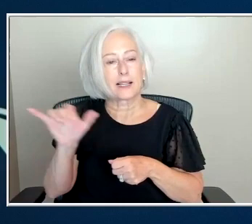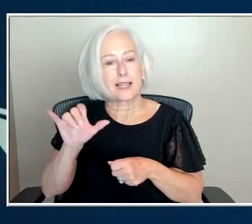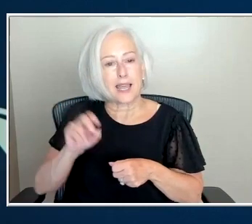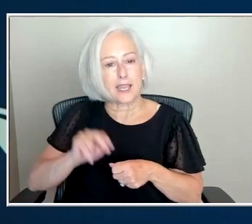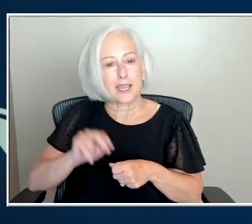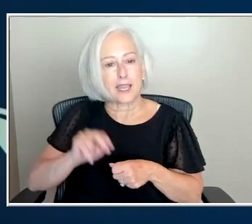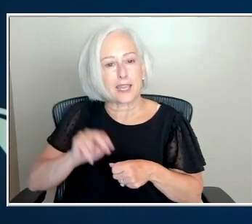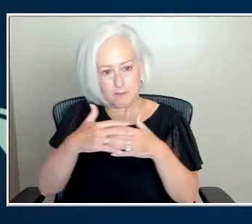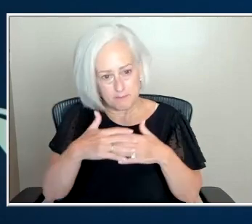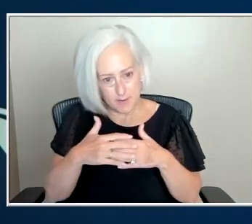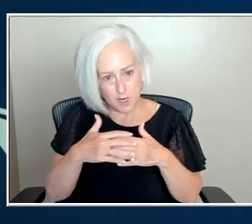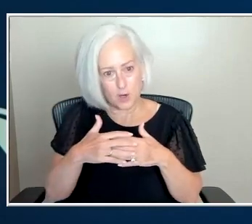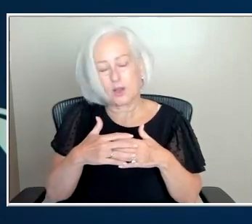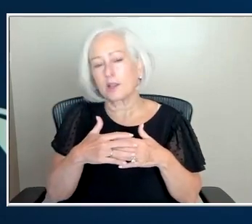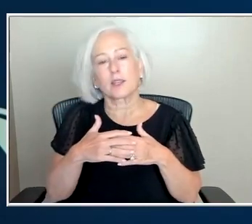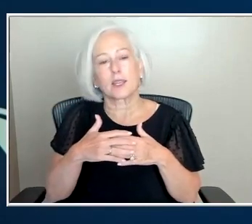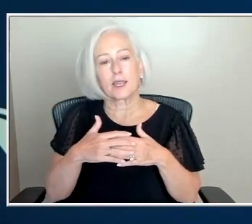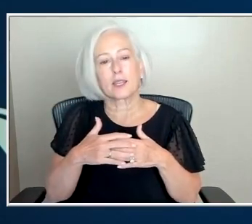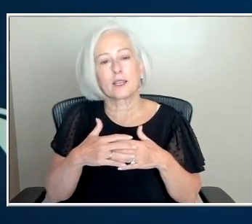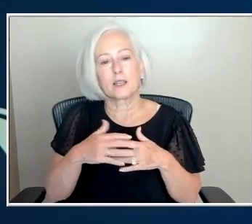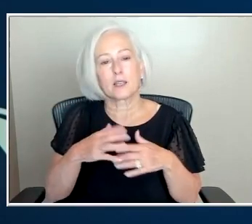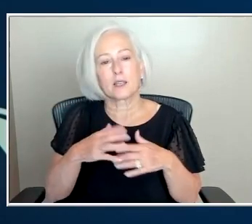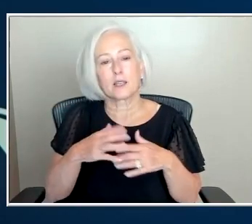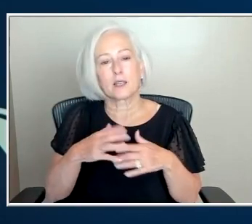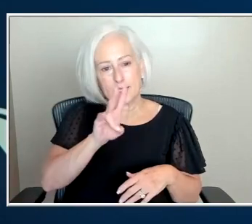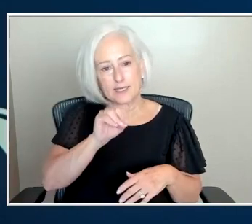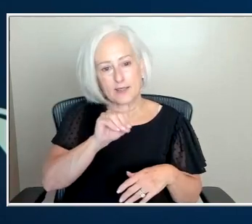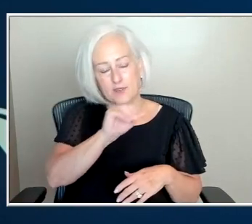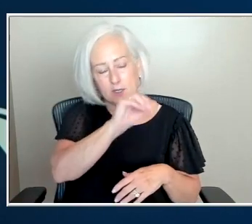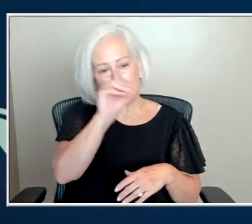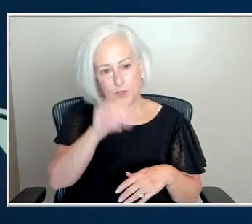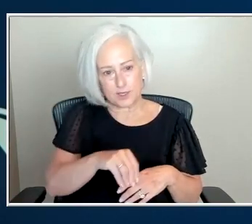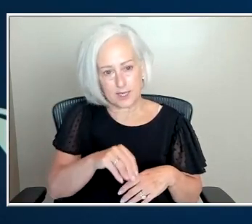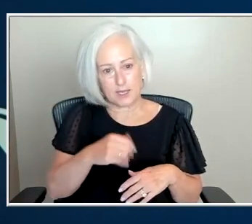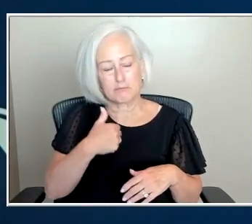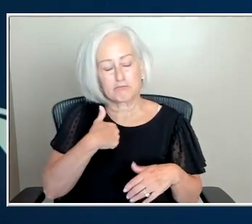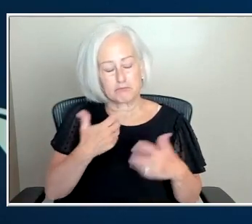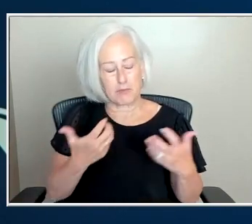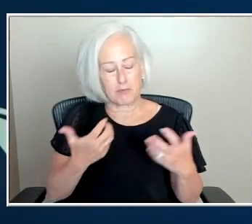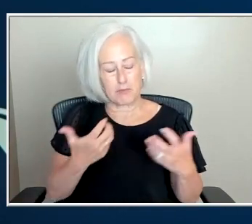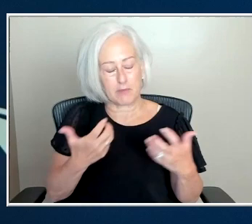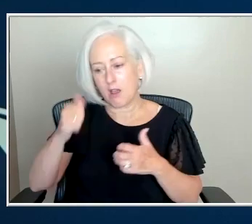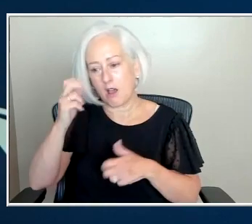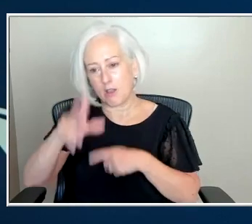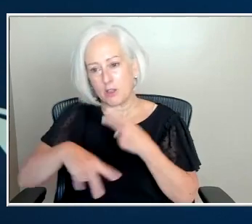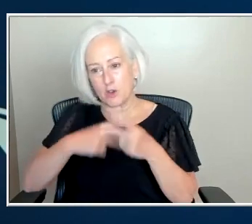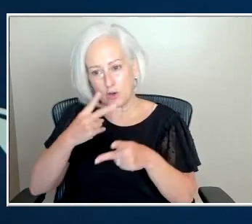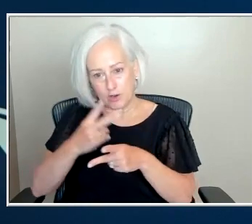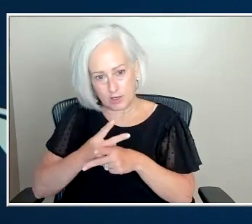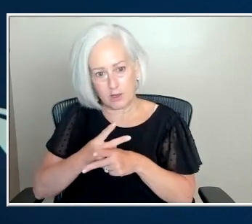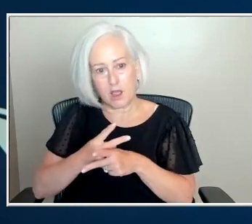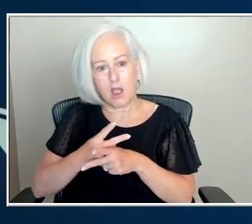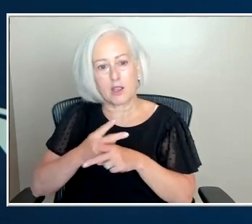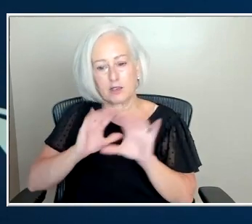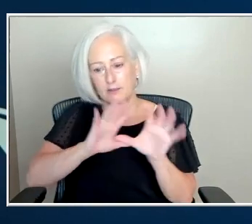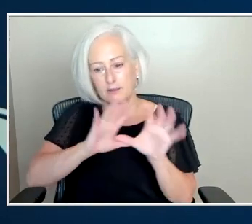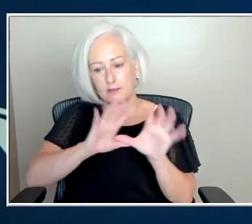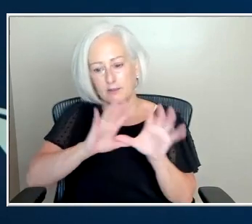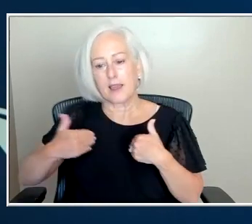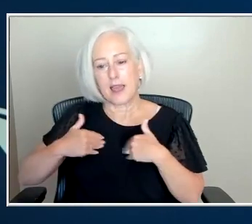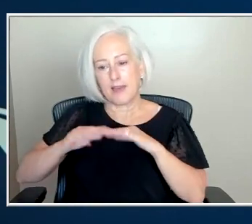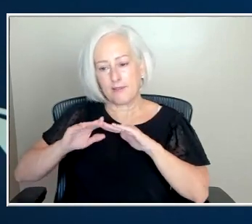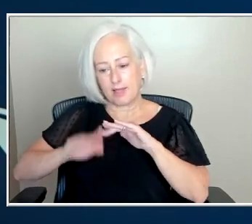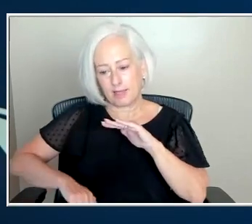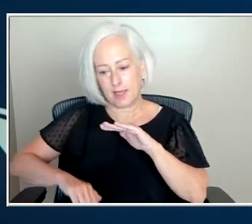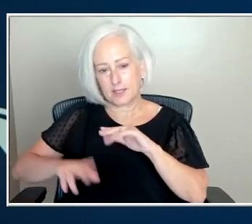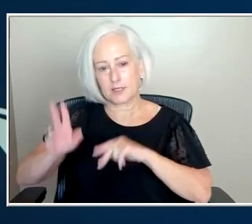70% of patients will have a match. But in other populations, we just have less people on the registry. And again, that's why it's so important that we're able to do